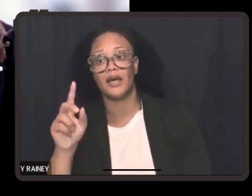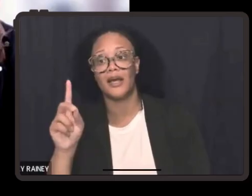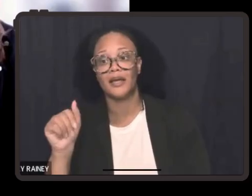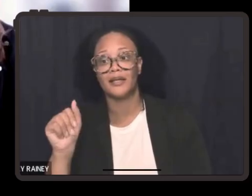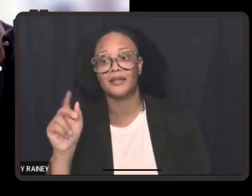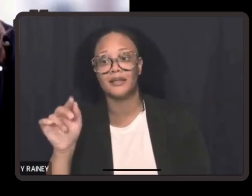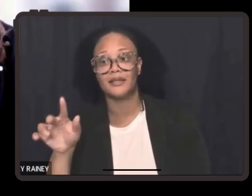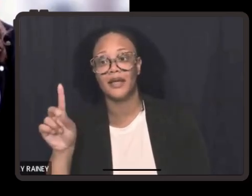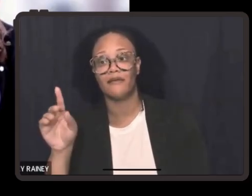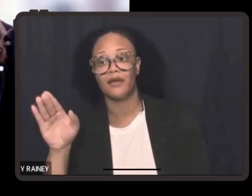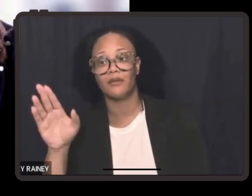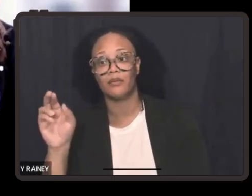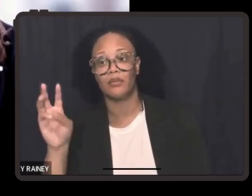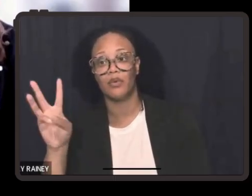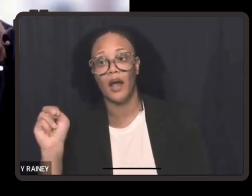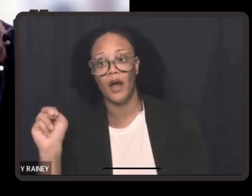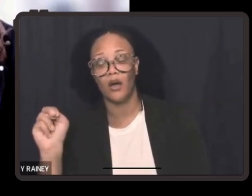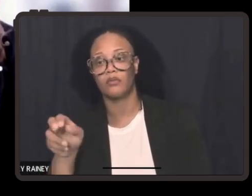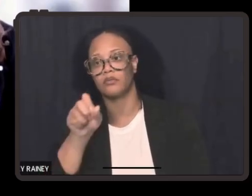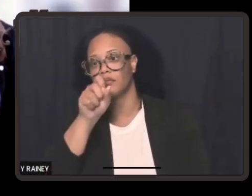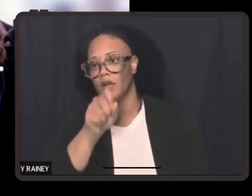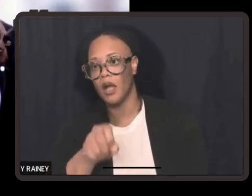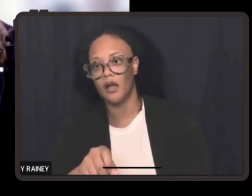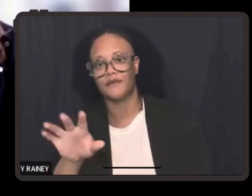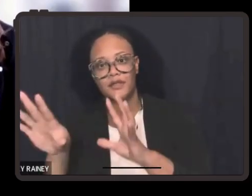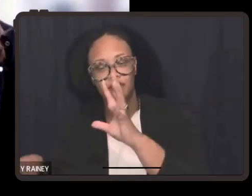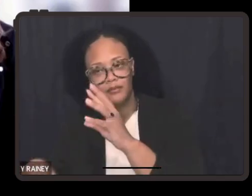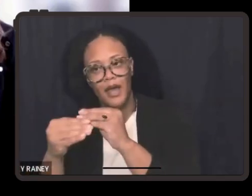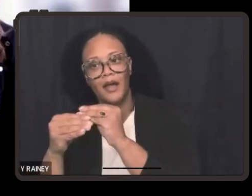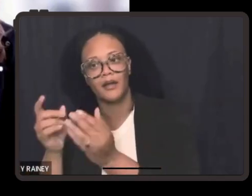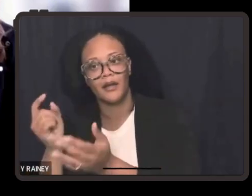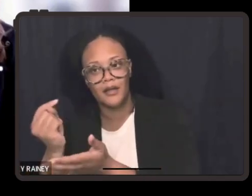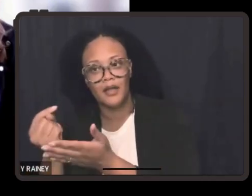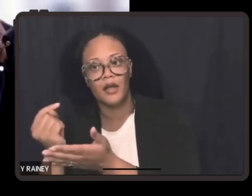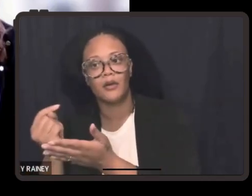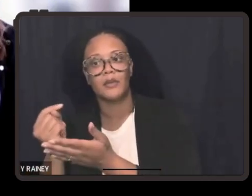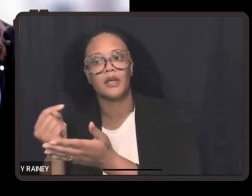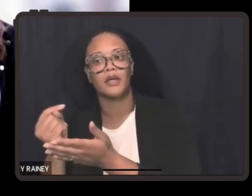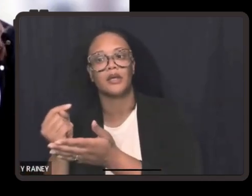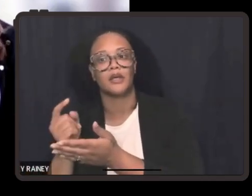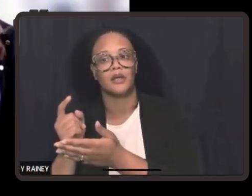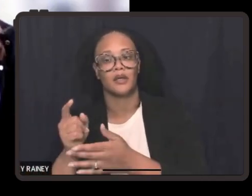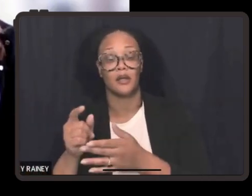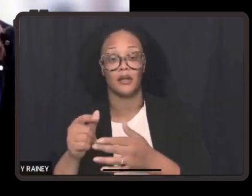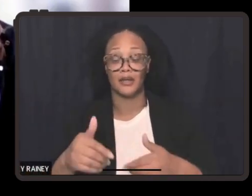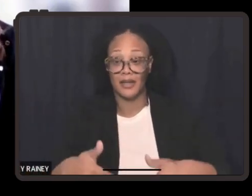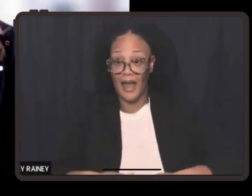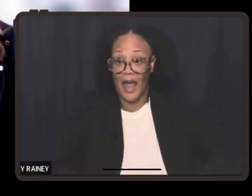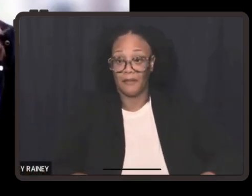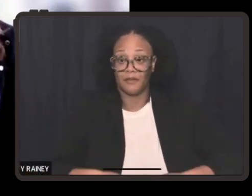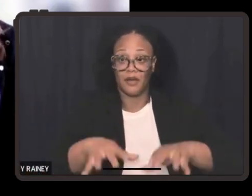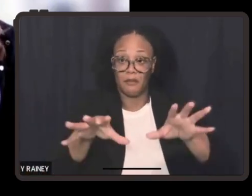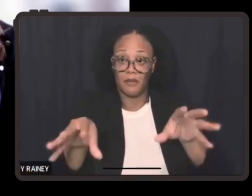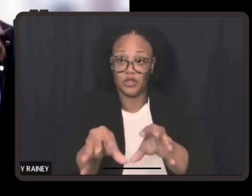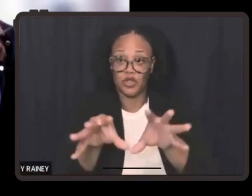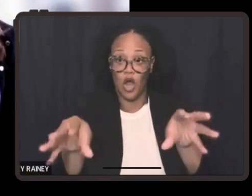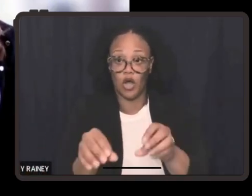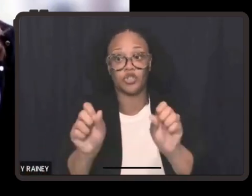the abdomen, and he will sort of demonstrate that can be very helpful. And your